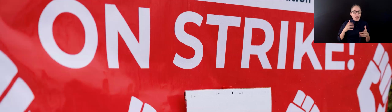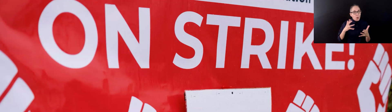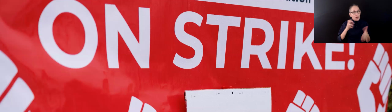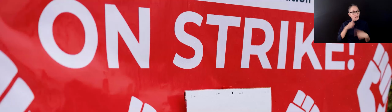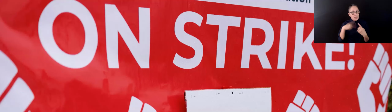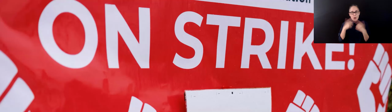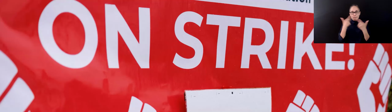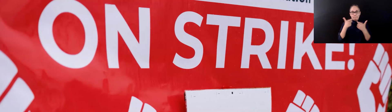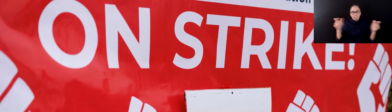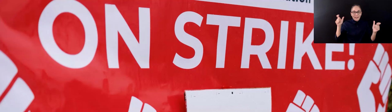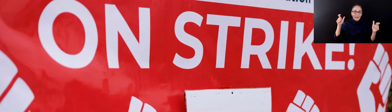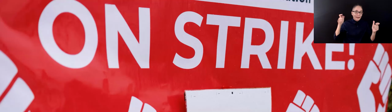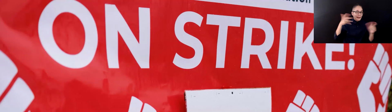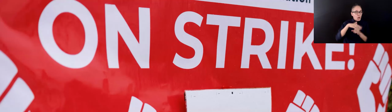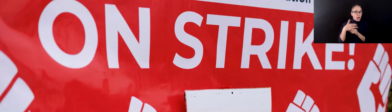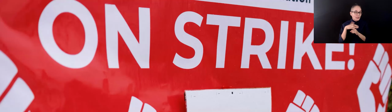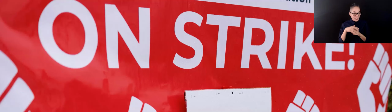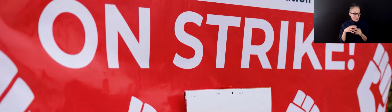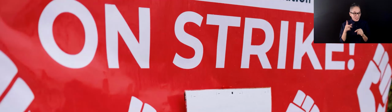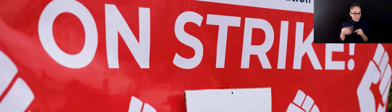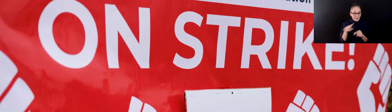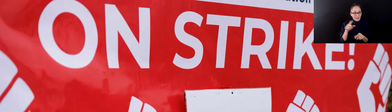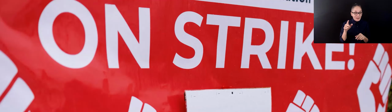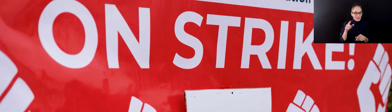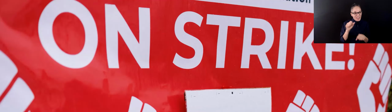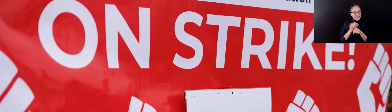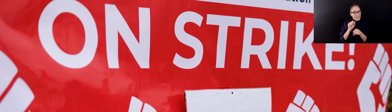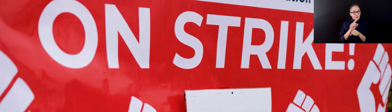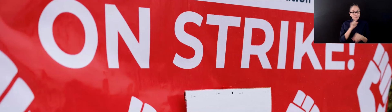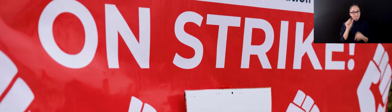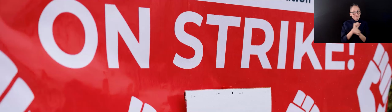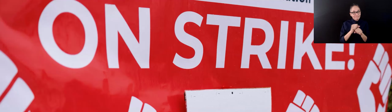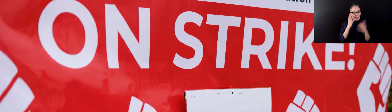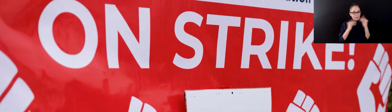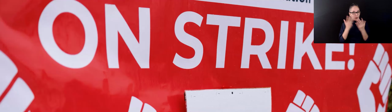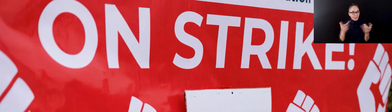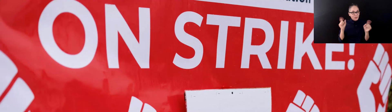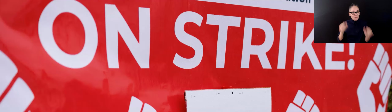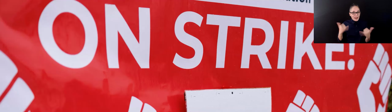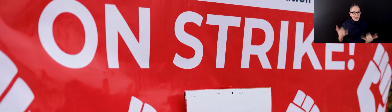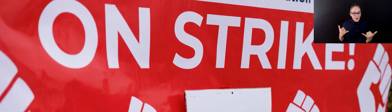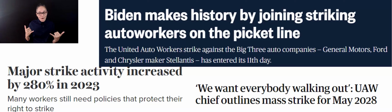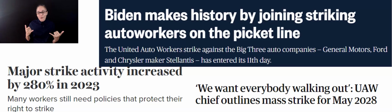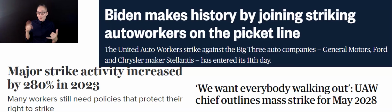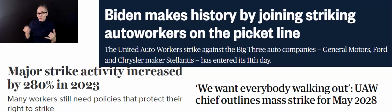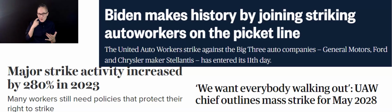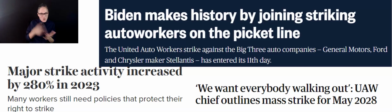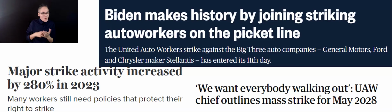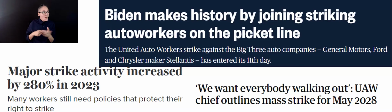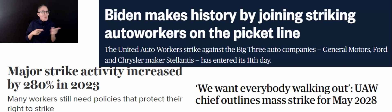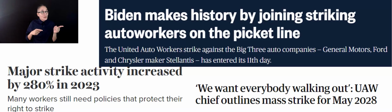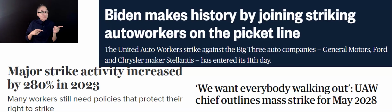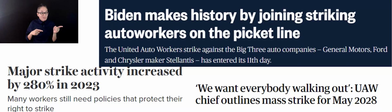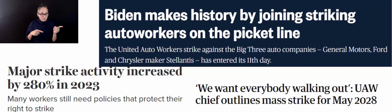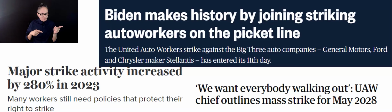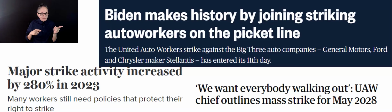in here. Labor's having a moment. I don't know if you've noticed that. Well, I know Paul has noticed because we talk about this all the time. But